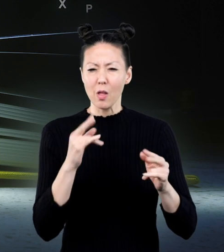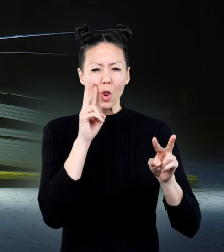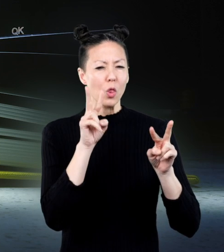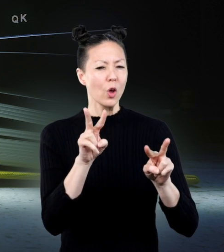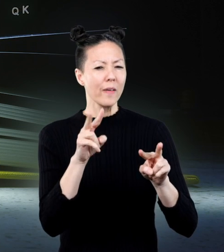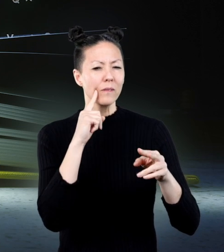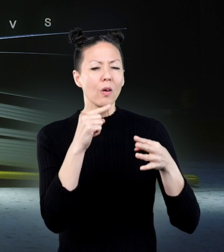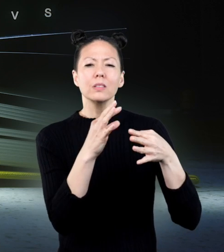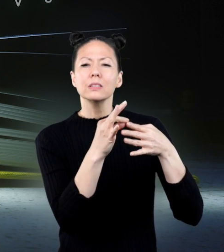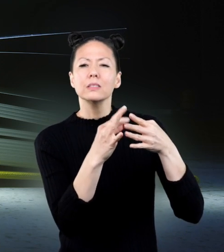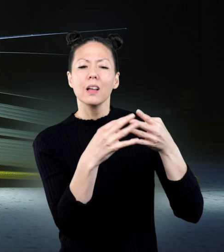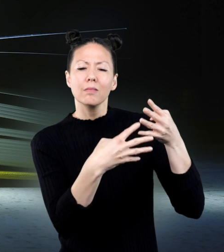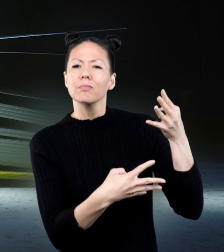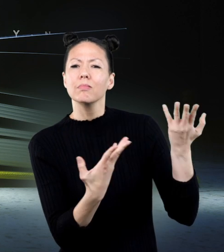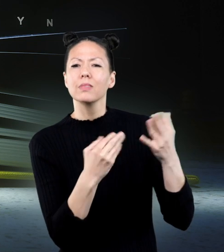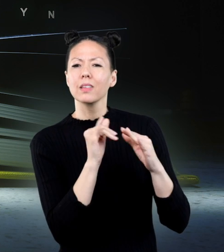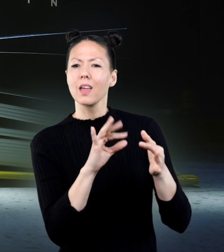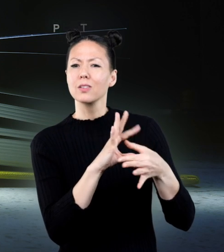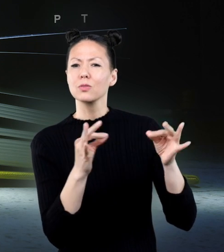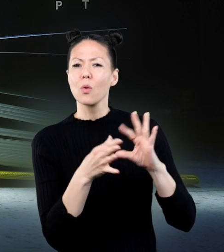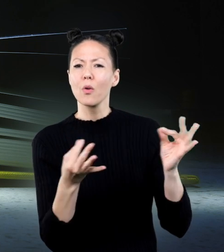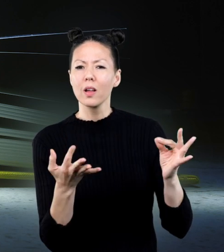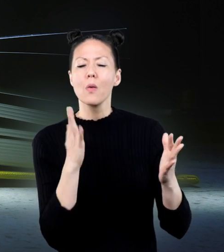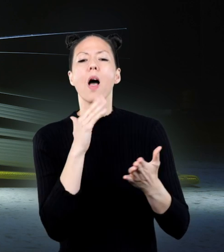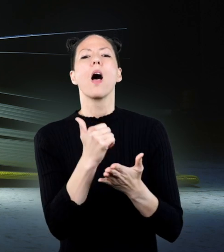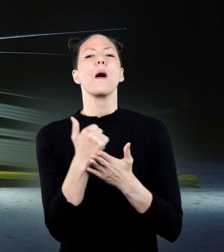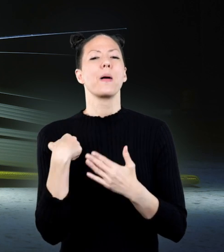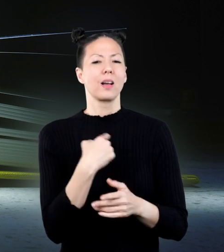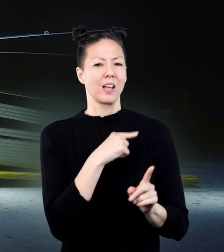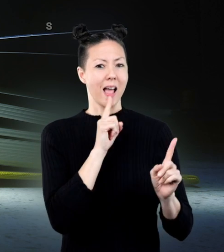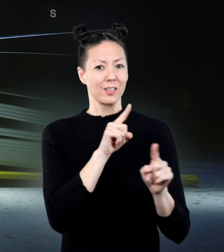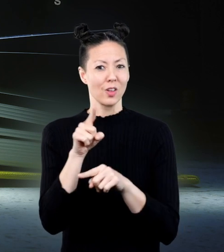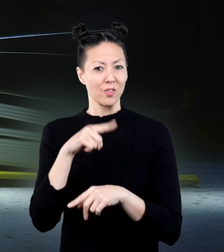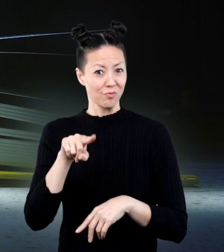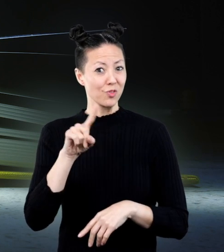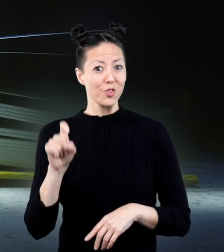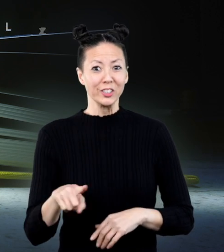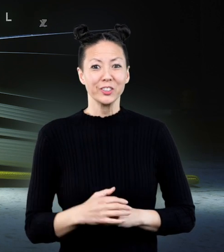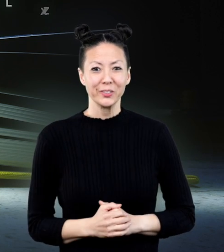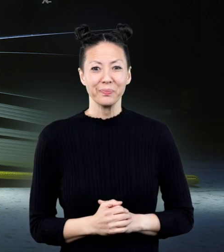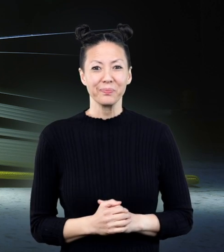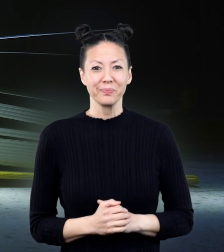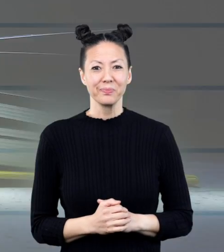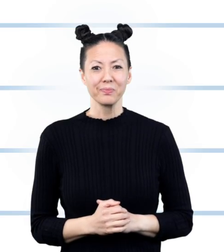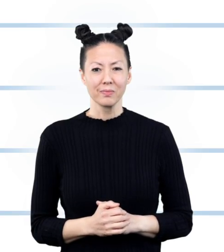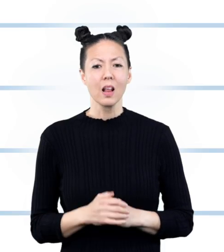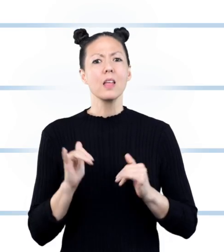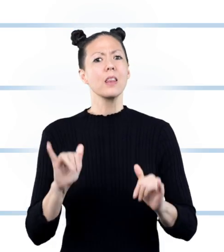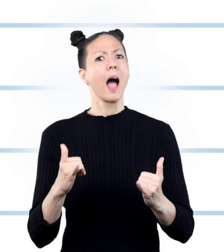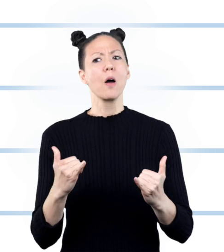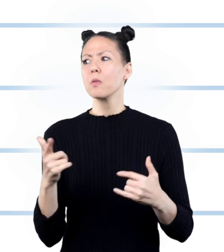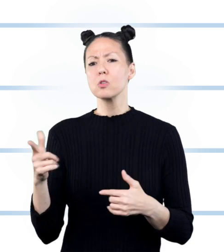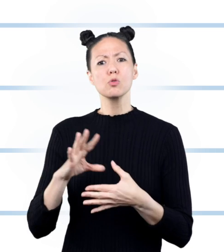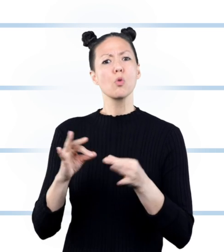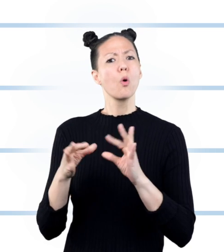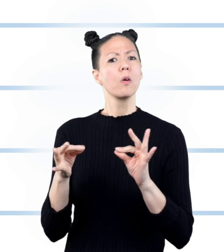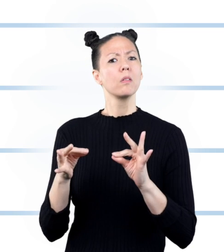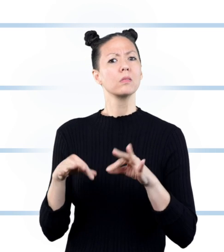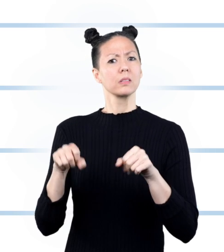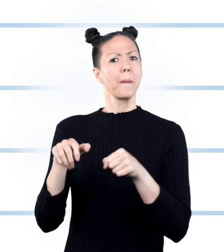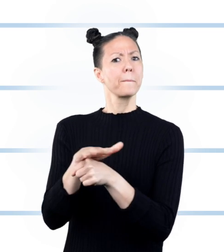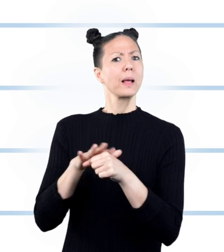Now, let's look for details in the story that help us answer those questions. Where is the story